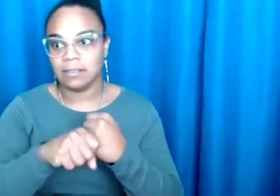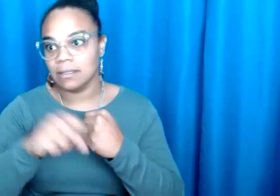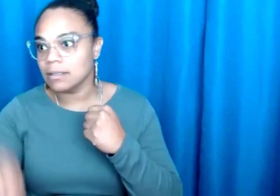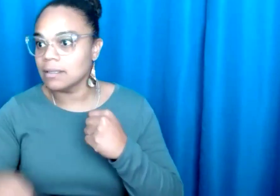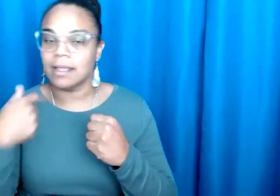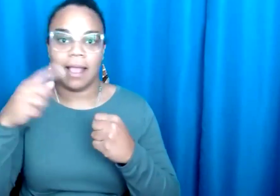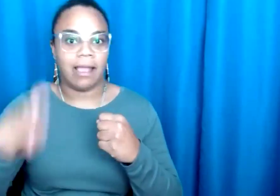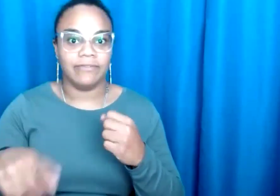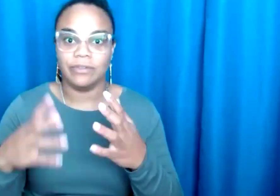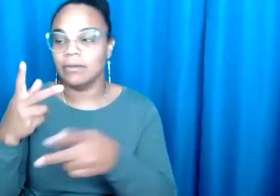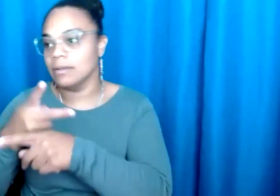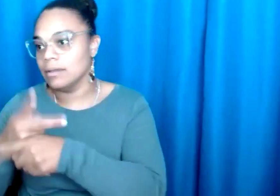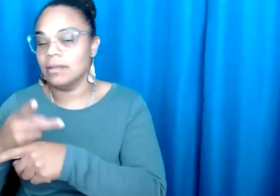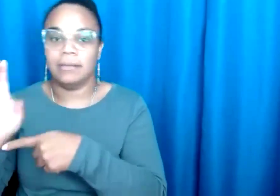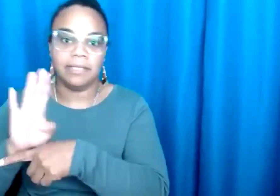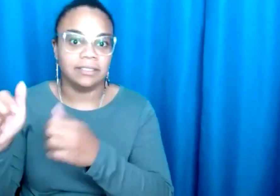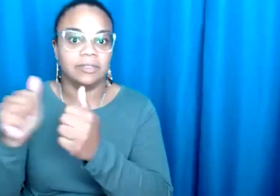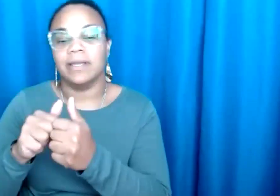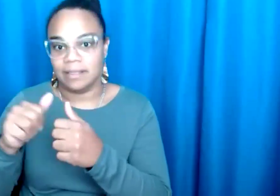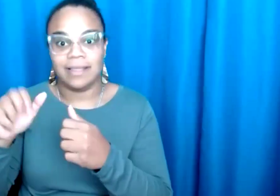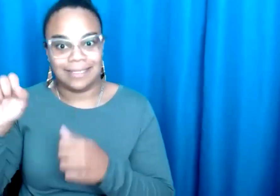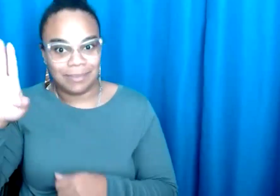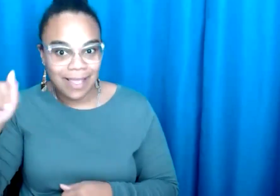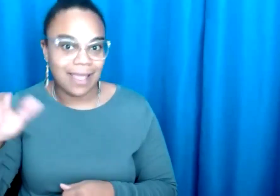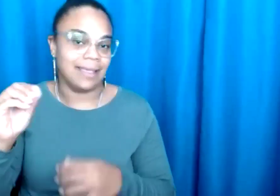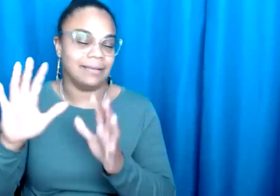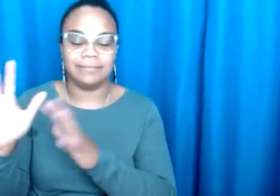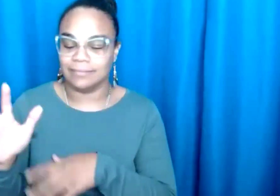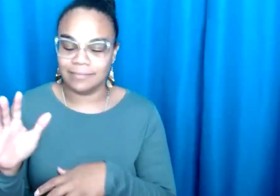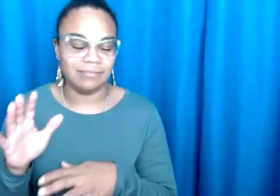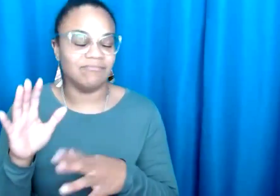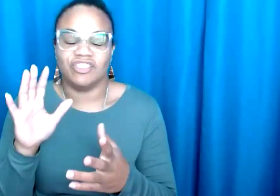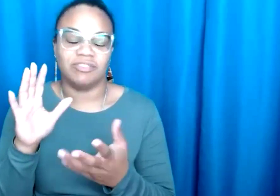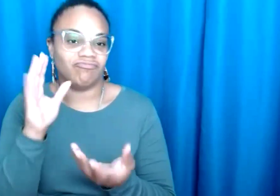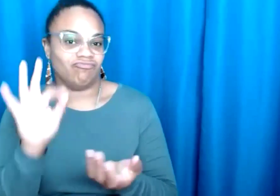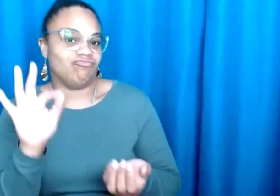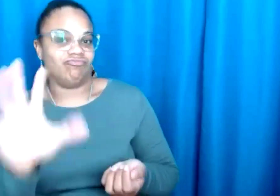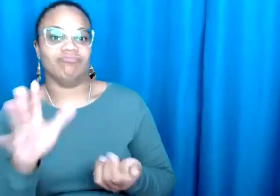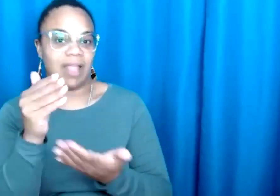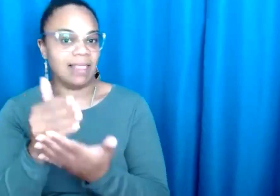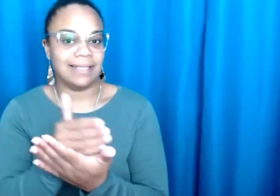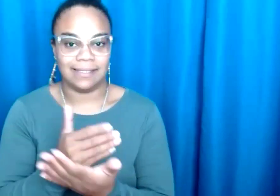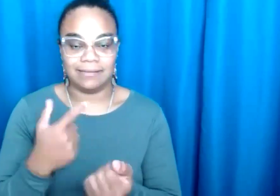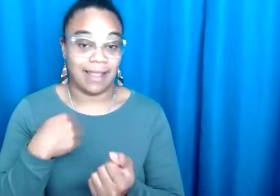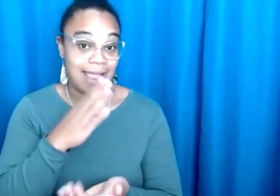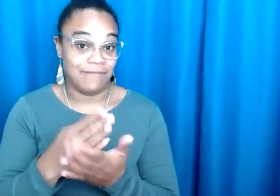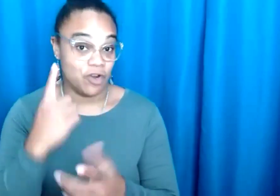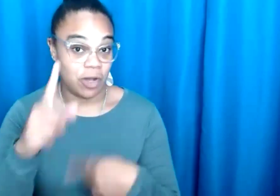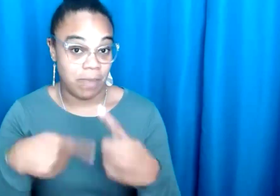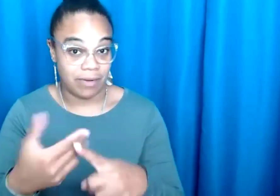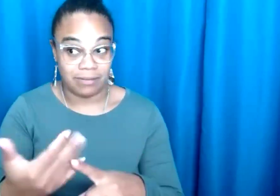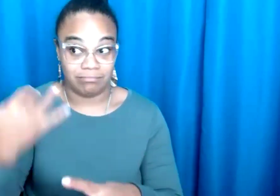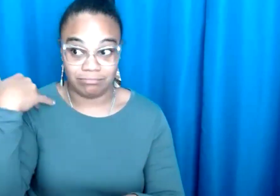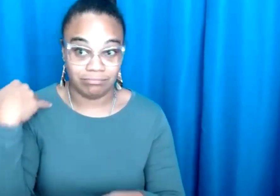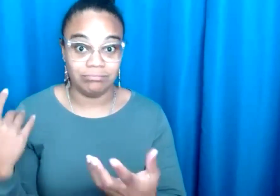regarding the Bureau of Industry and Security and exporting. So a lesson there. I didn't hear about it, and I work in the federal government until 2